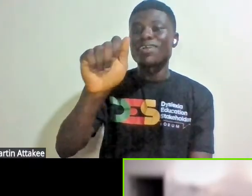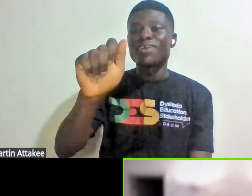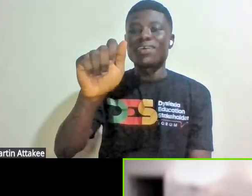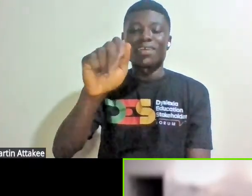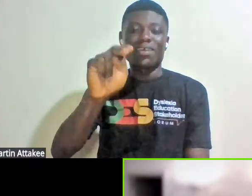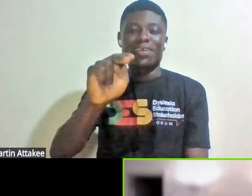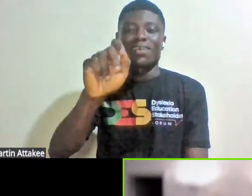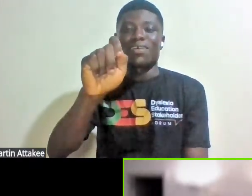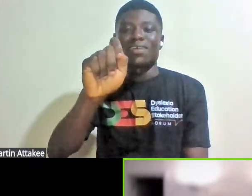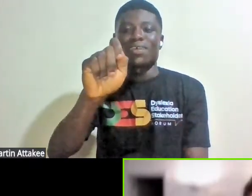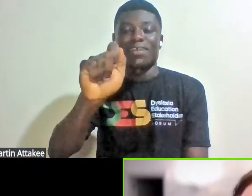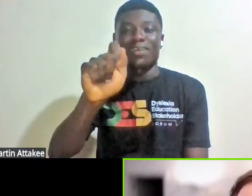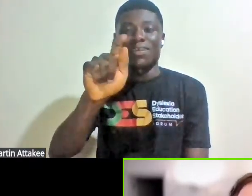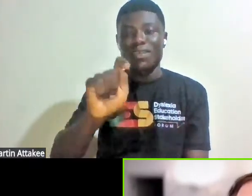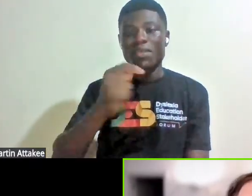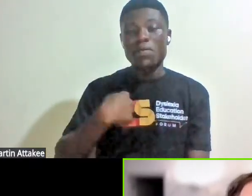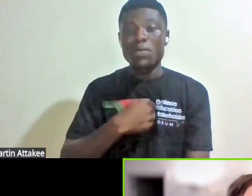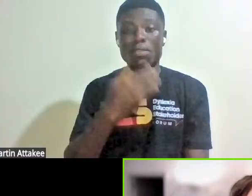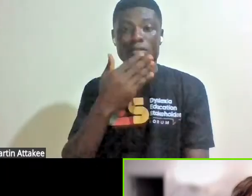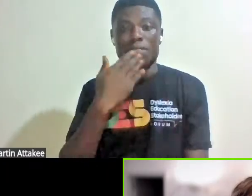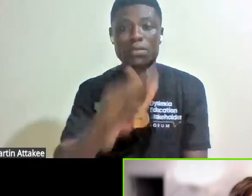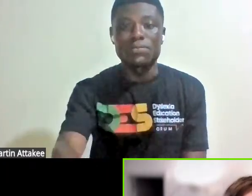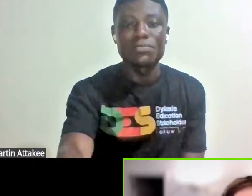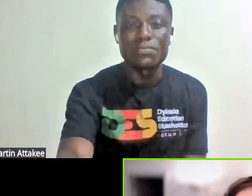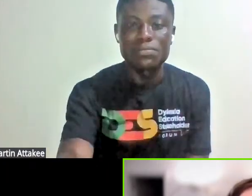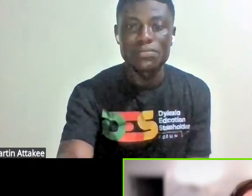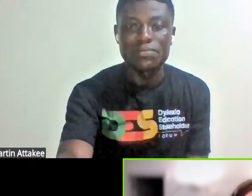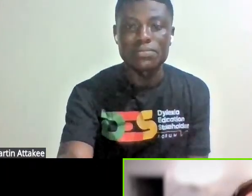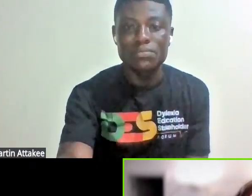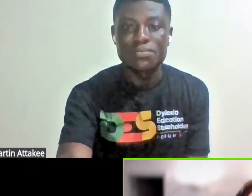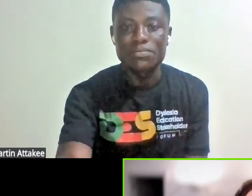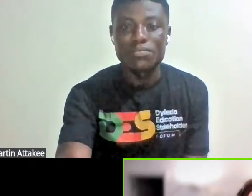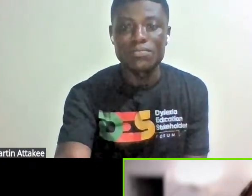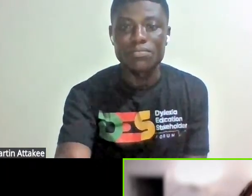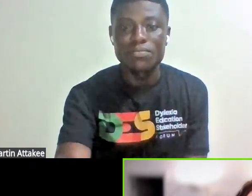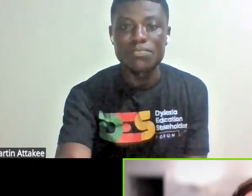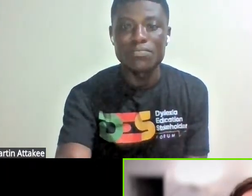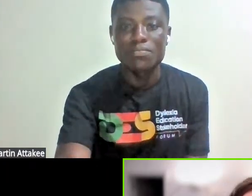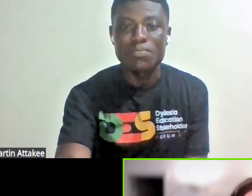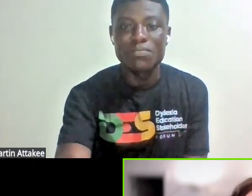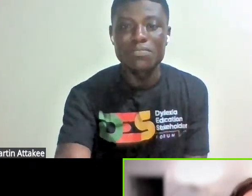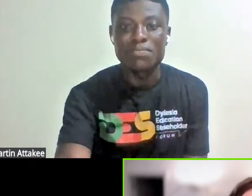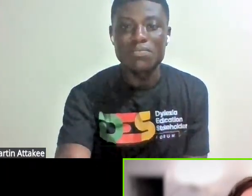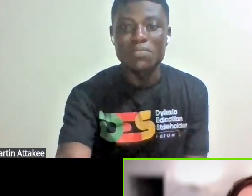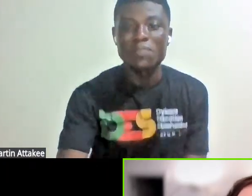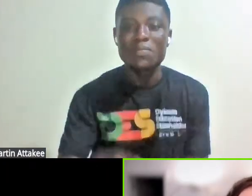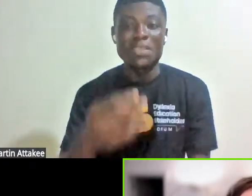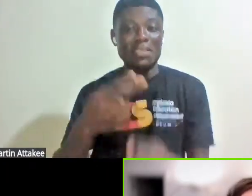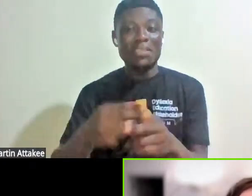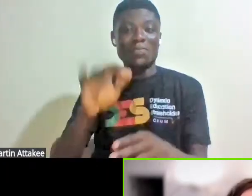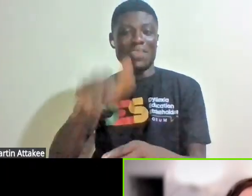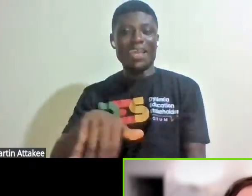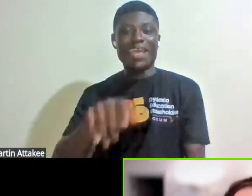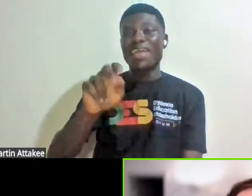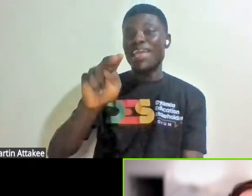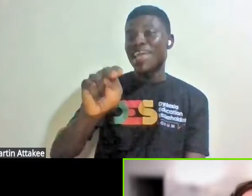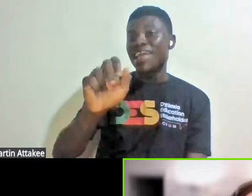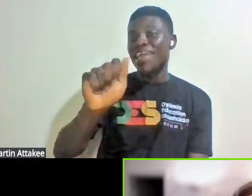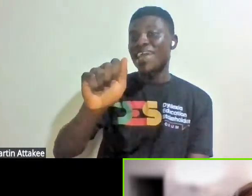I really appreciate it. And lovely intro. Normally they're like, here's Nat. And I was like, that's fine. So this is